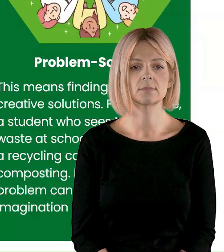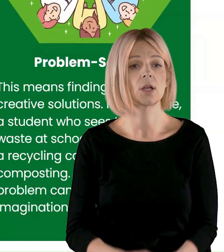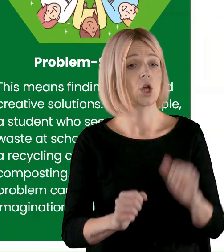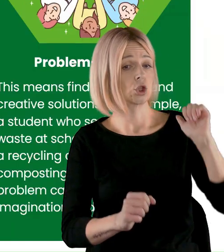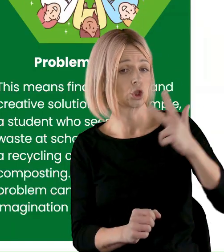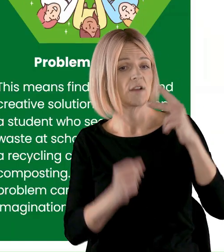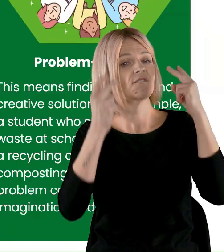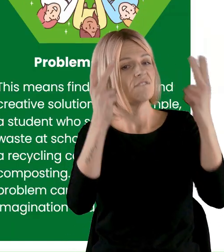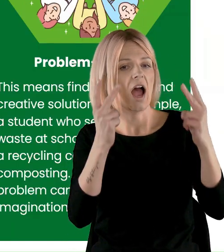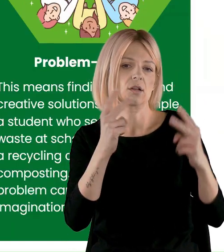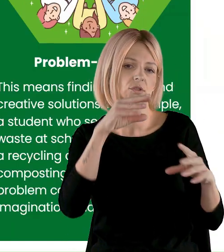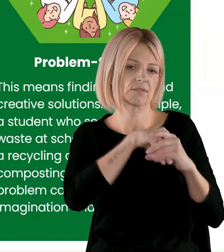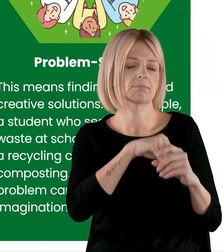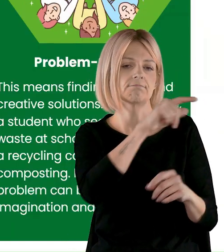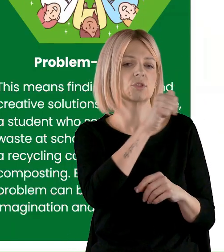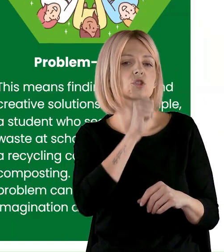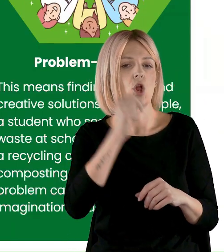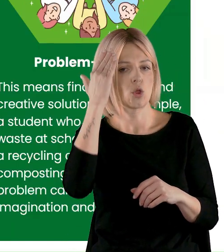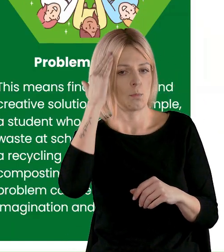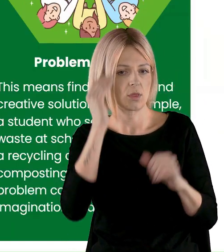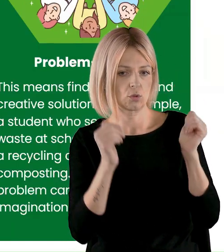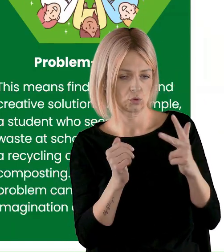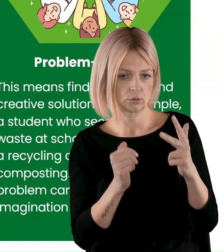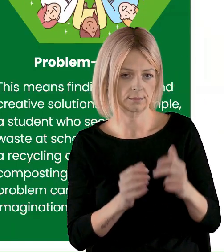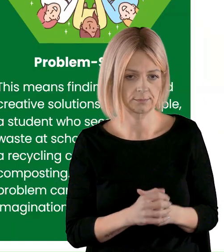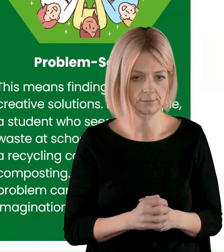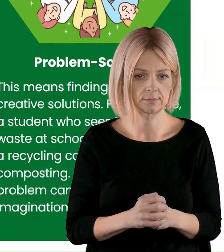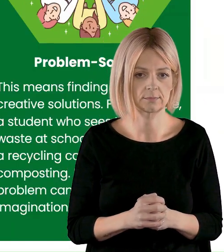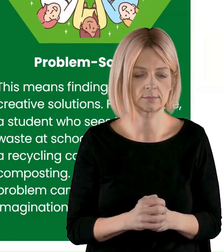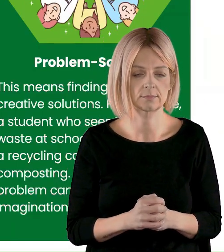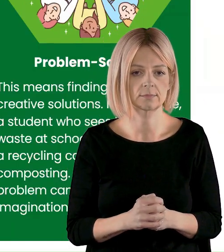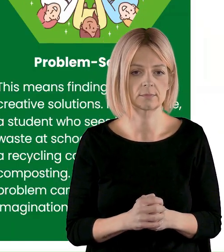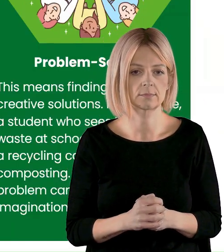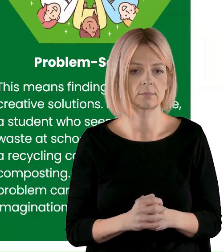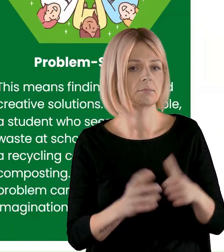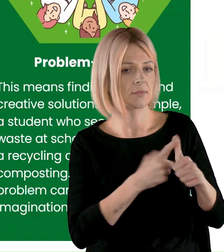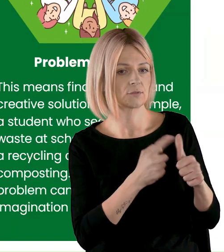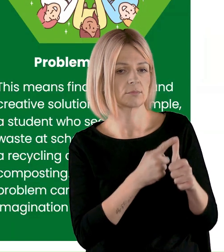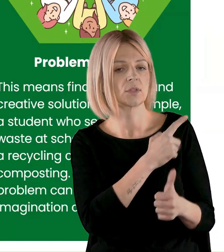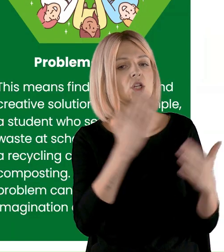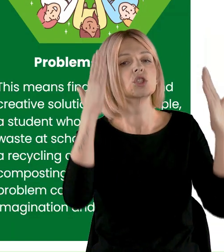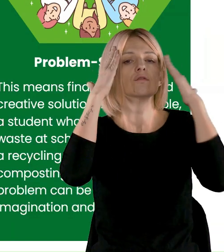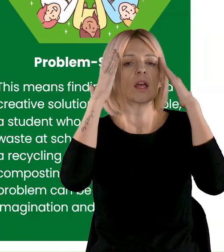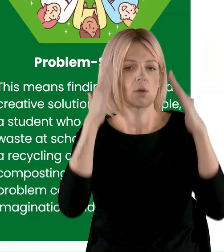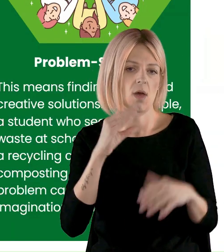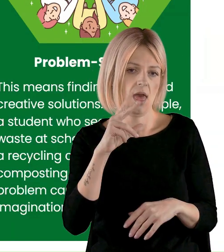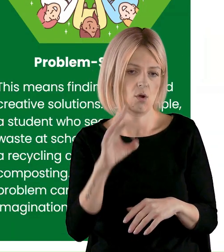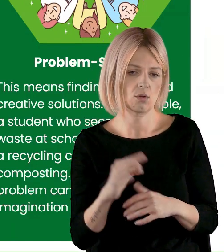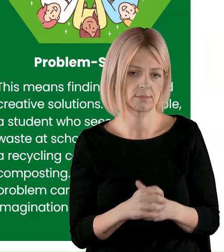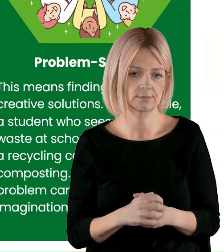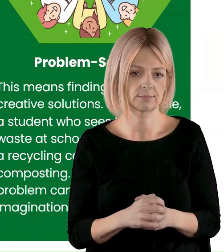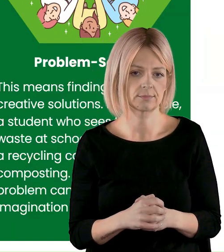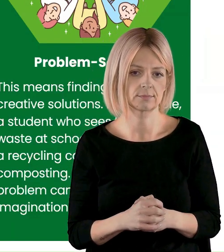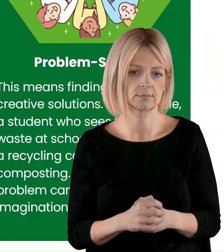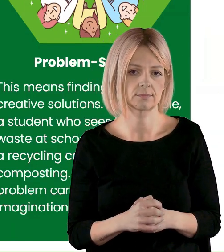are 3 key green skills concepts. Green skills combine practical abilities and ways